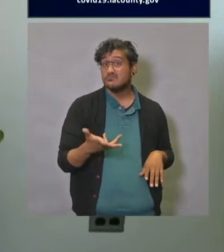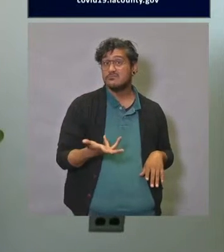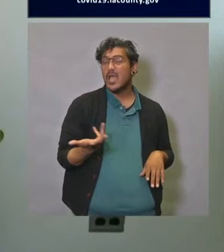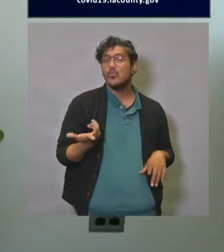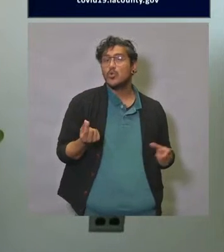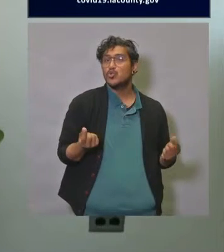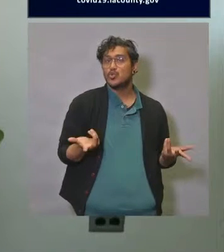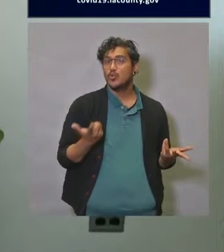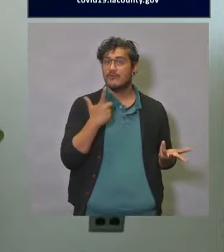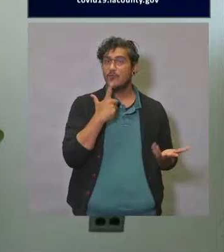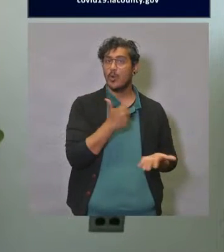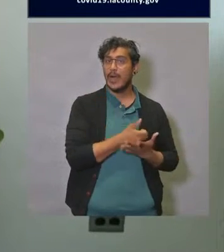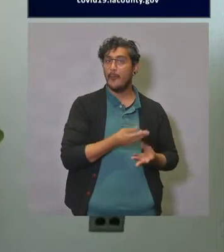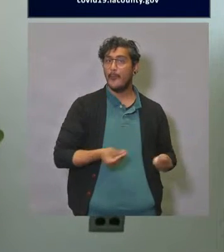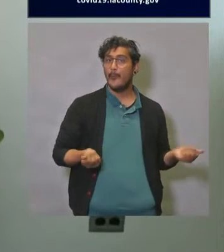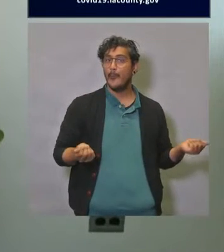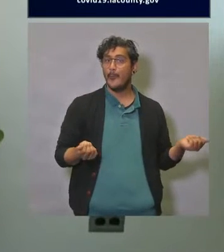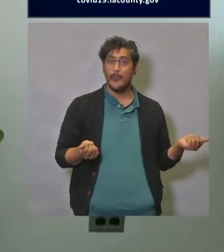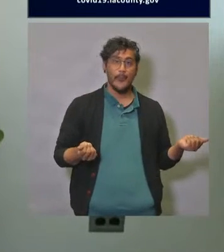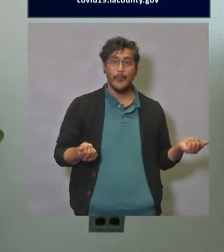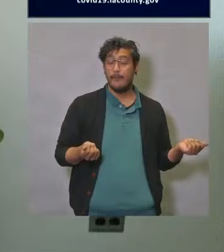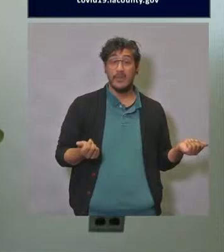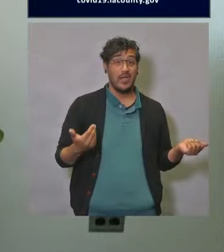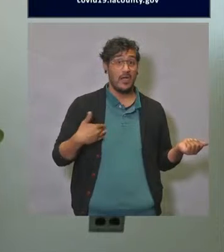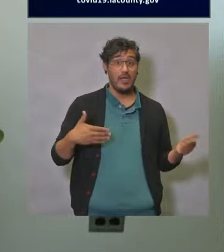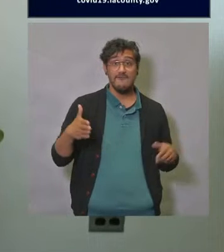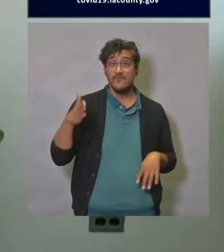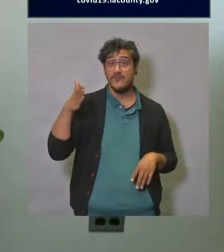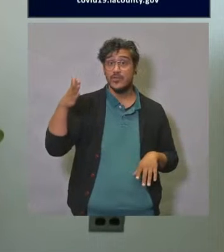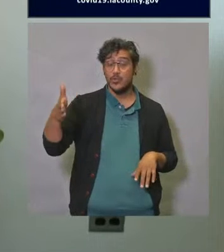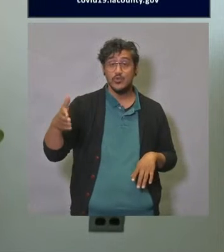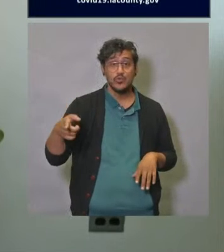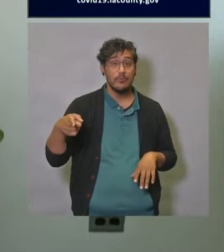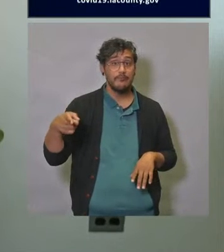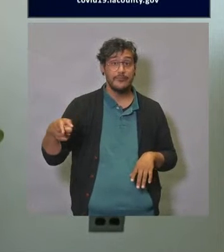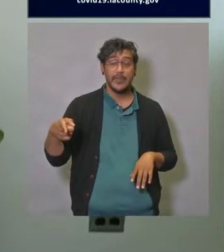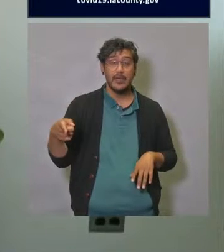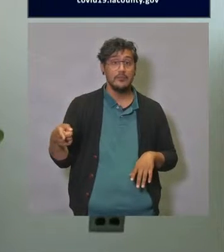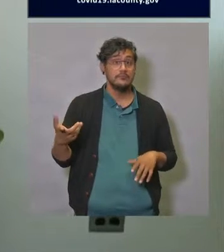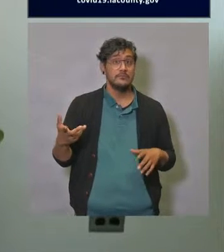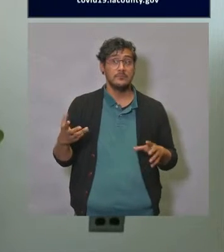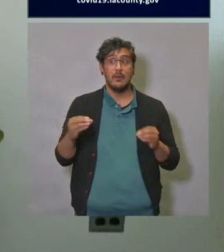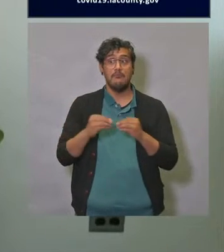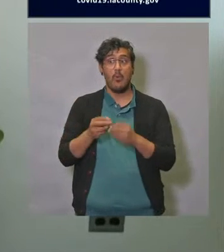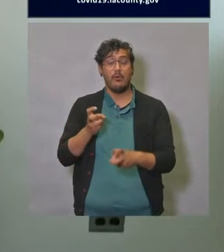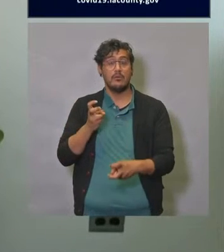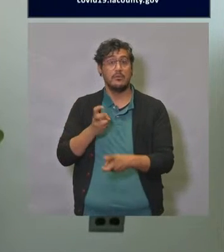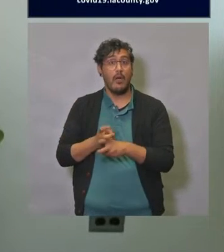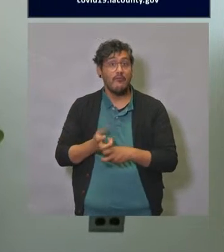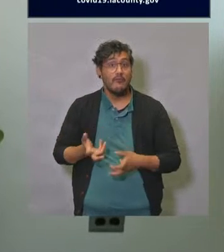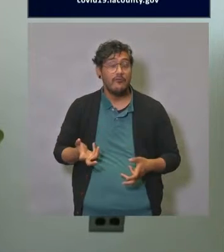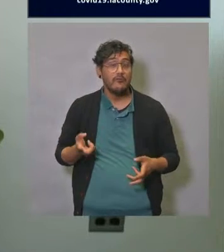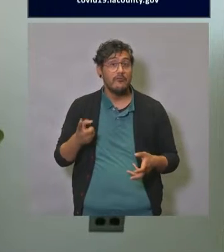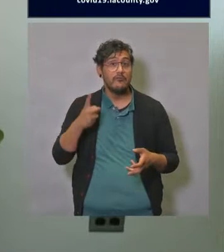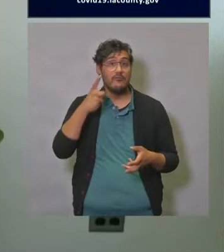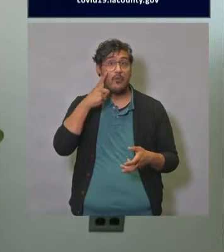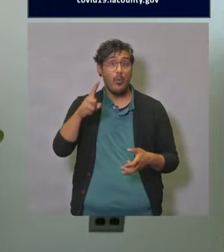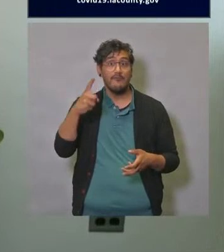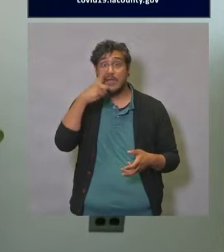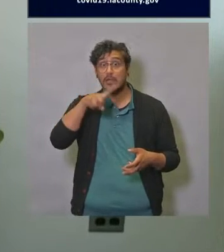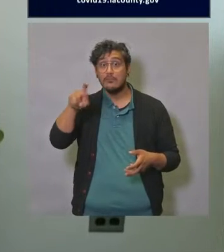done to combat that. Is there a future where the cards might be tougher to counterfeit?